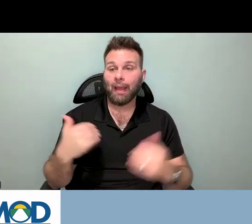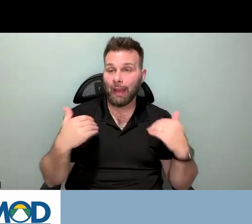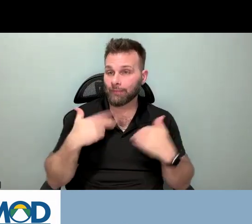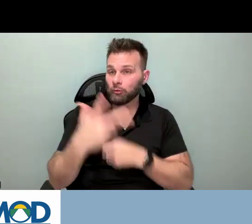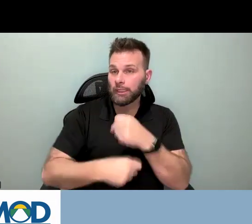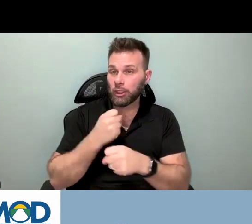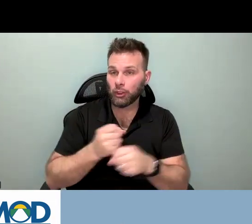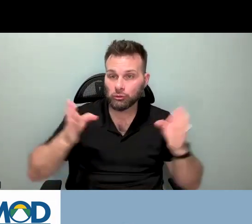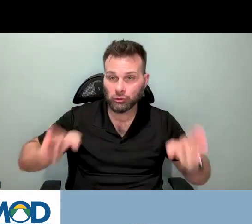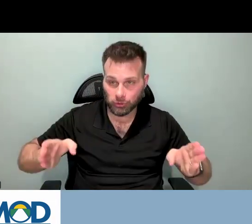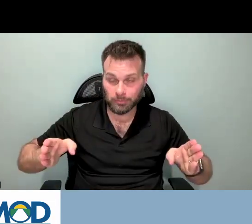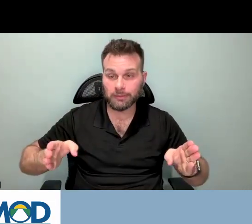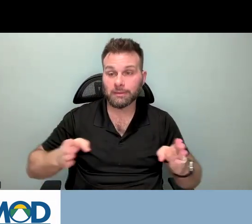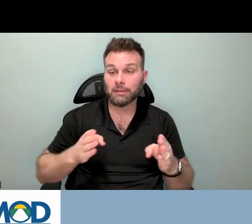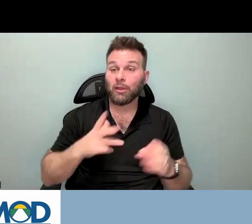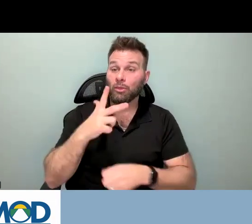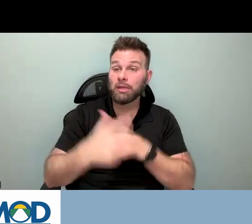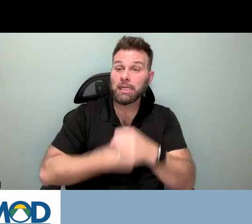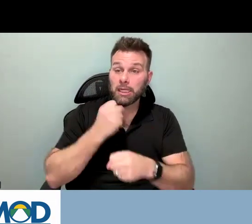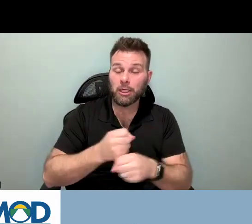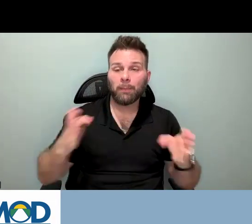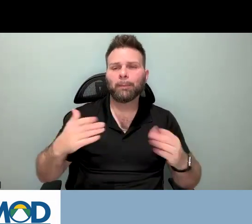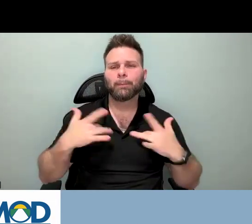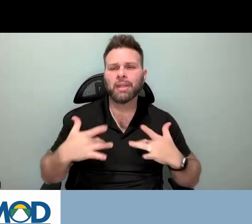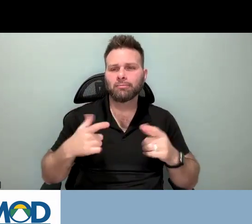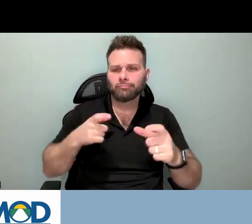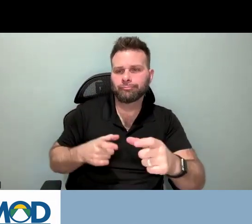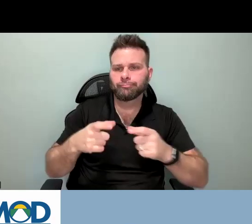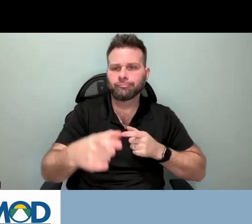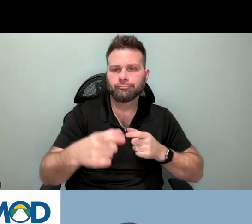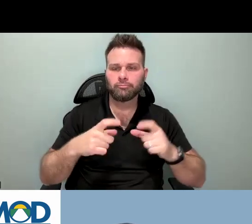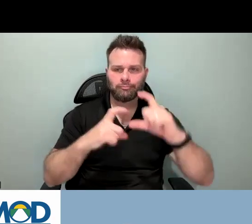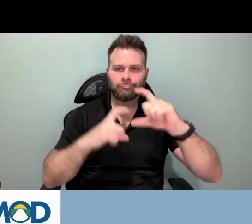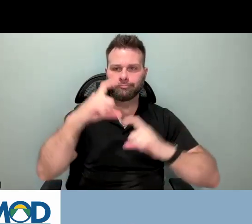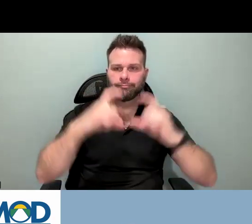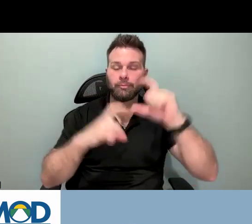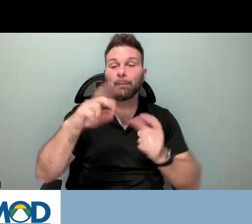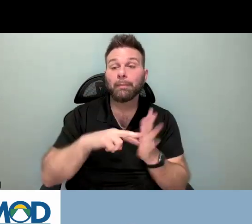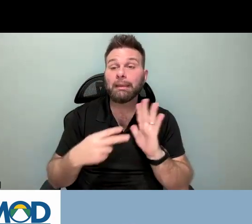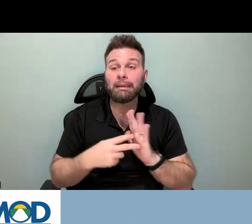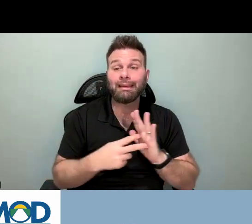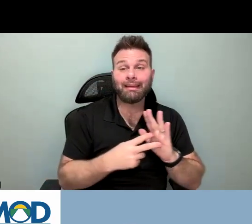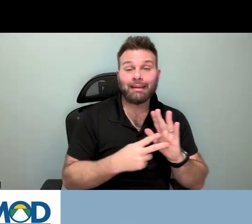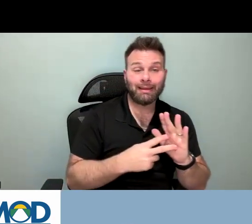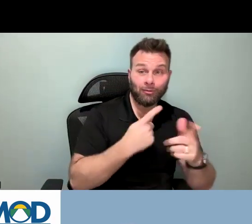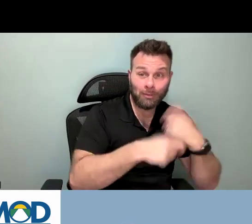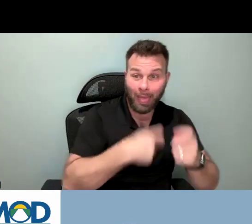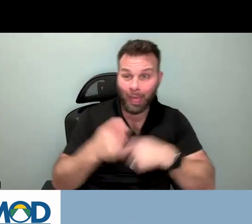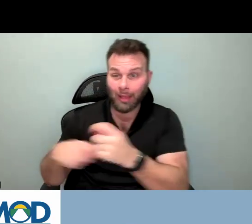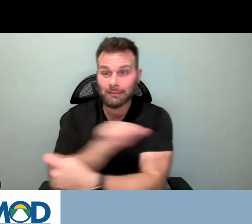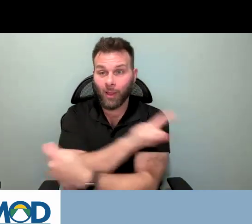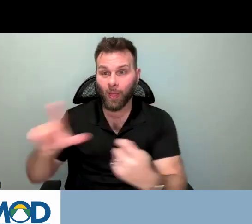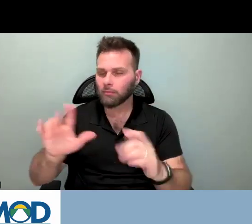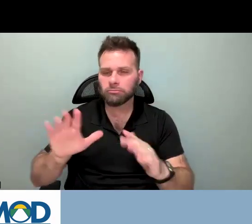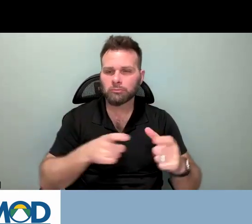terms, and these terms, when initially started, are staggered. So not everyone has to be reappointed at the same